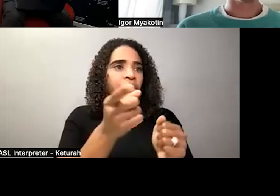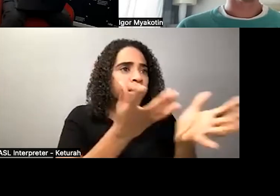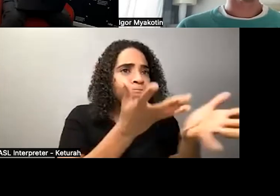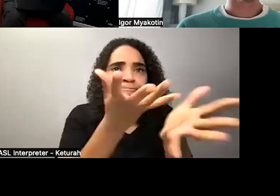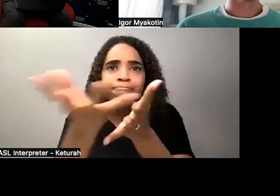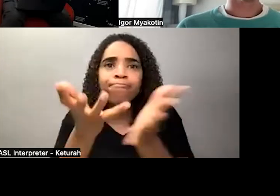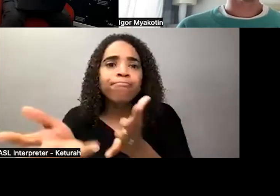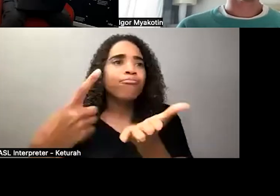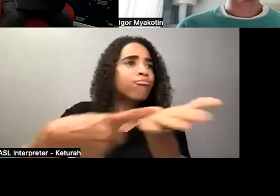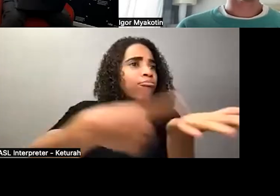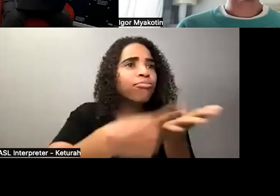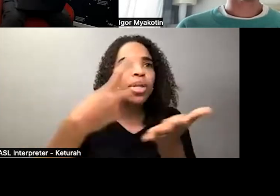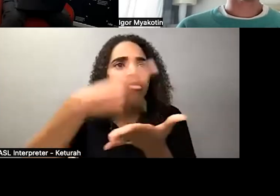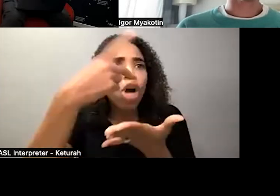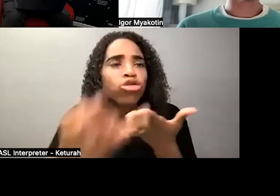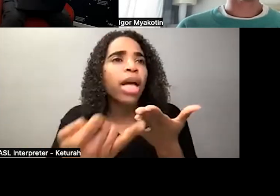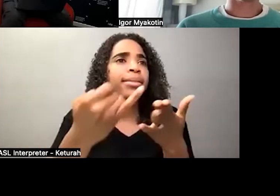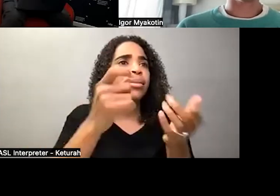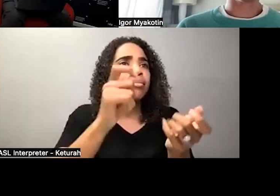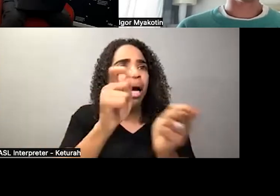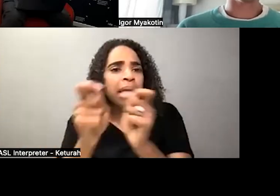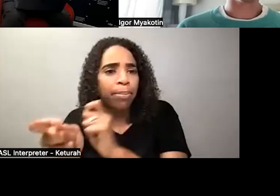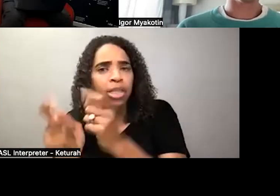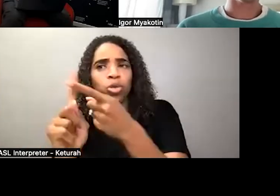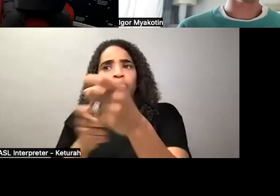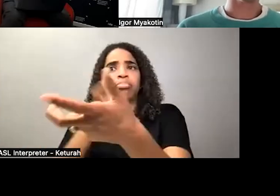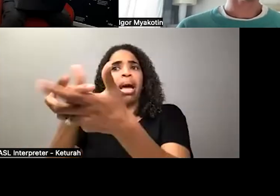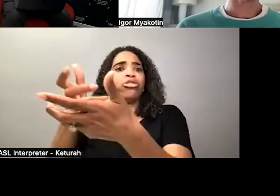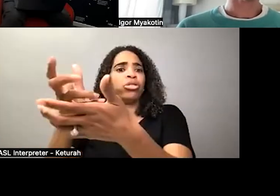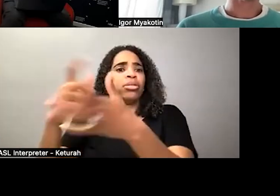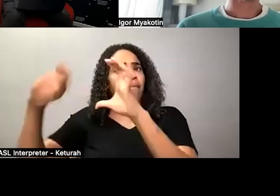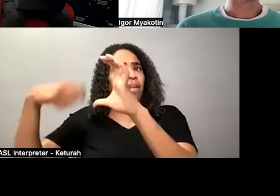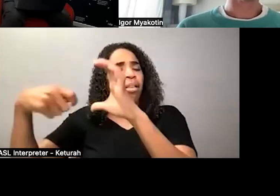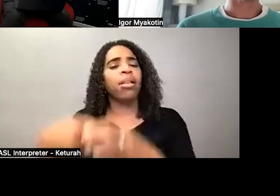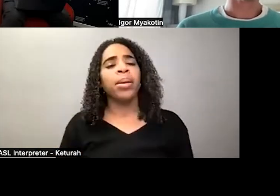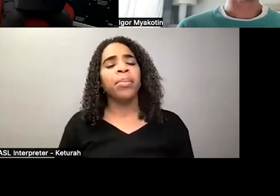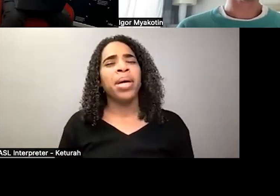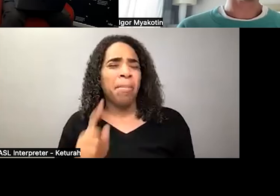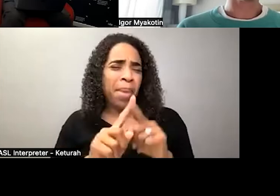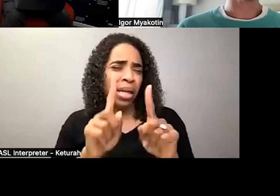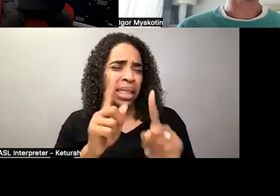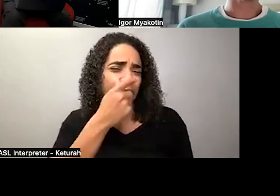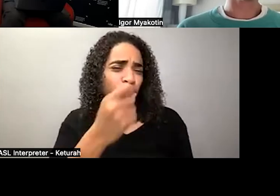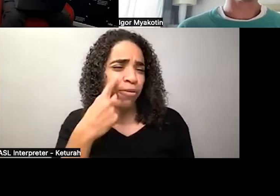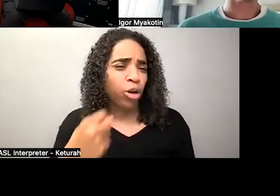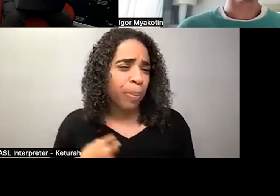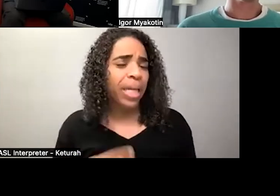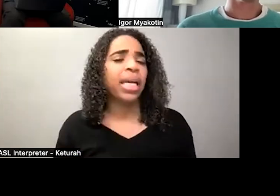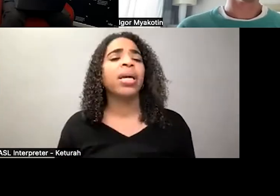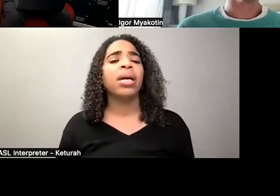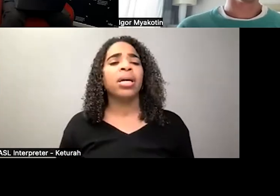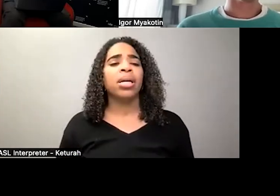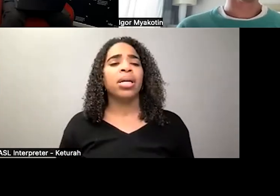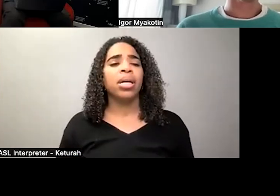project, to adapt it. And what is interesting to me is that to create a relationship is